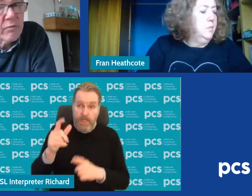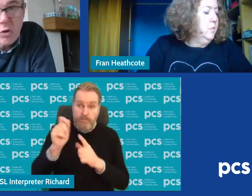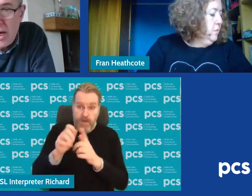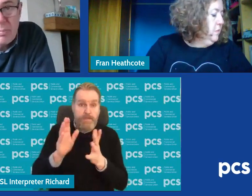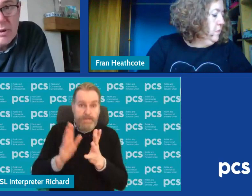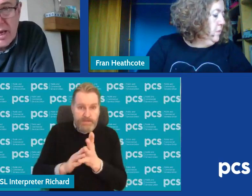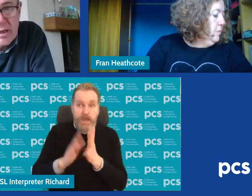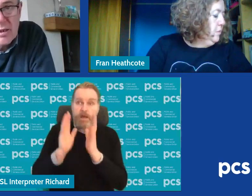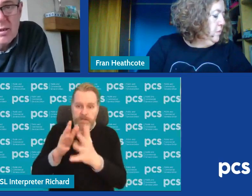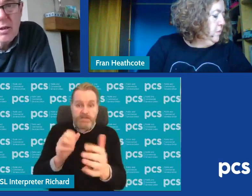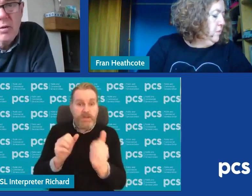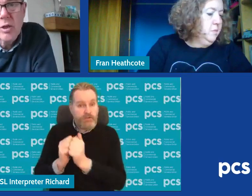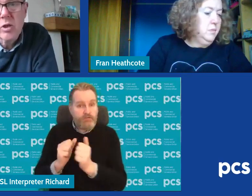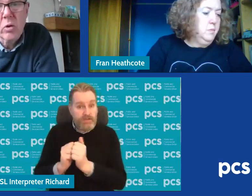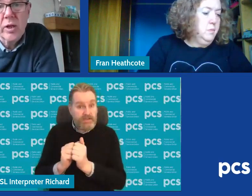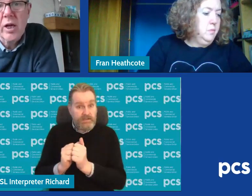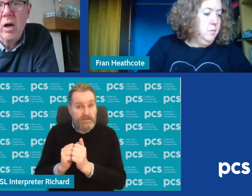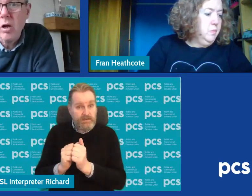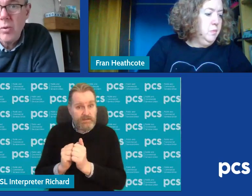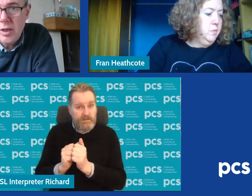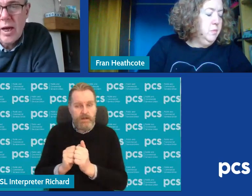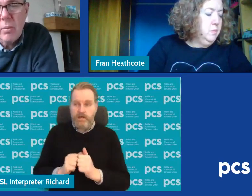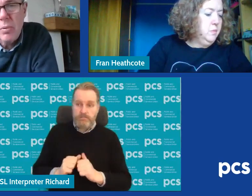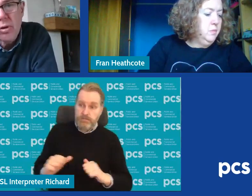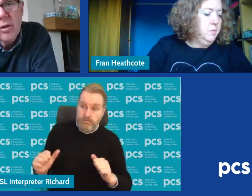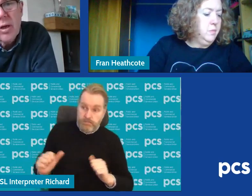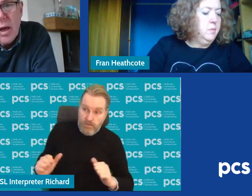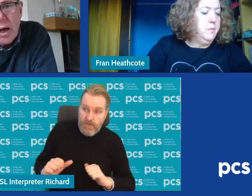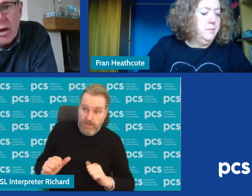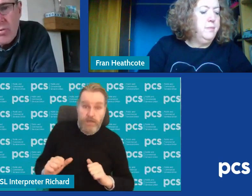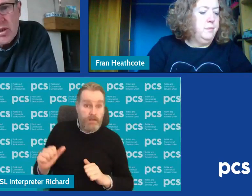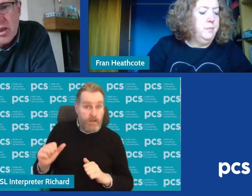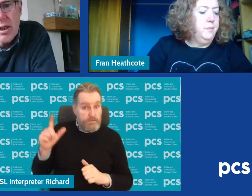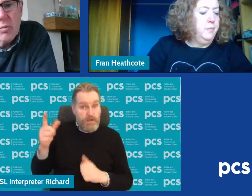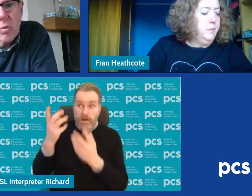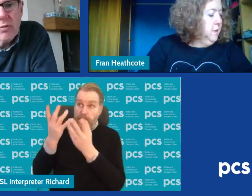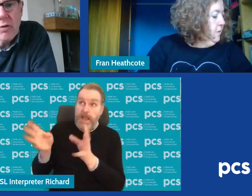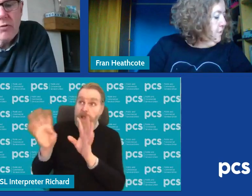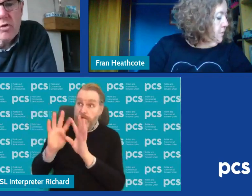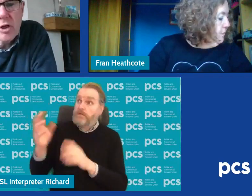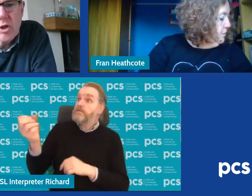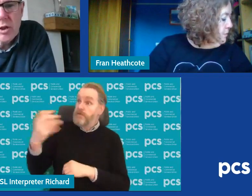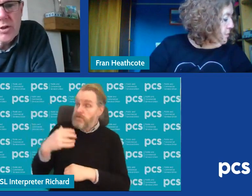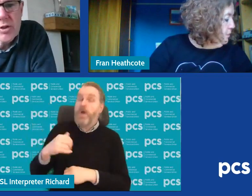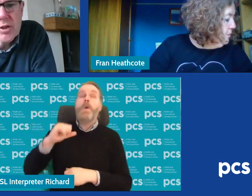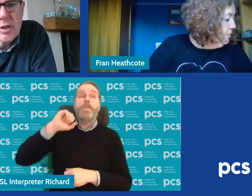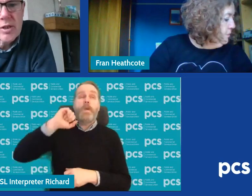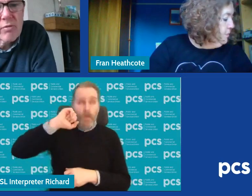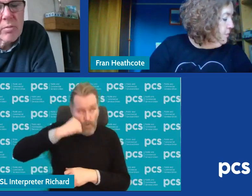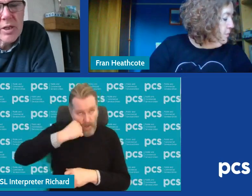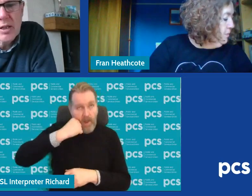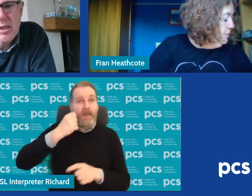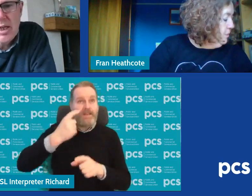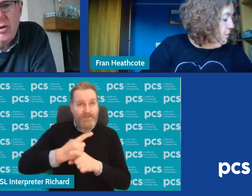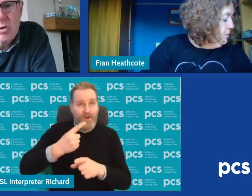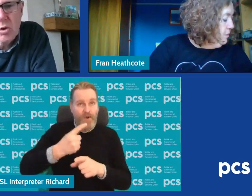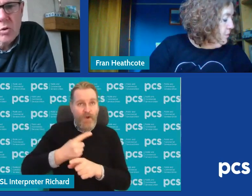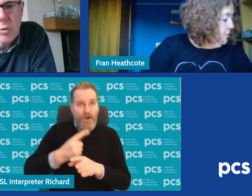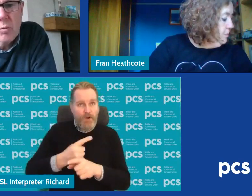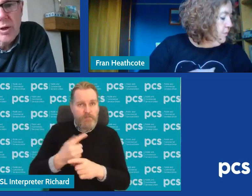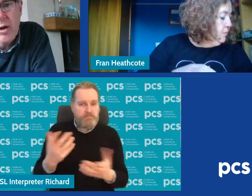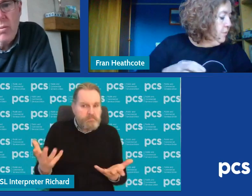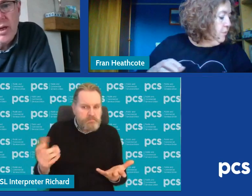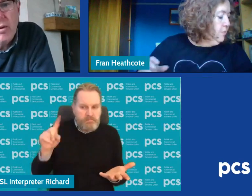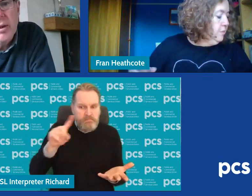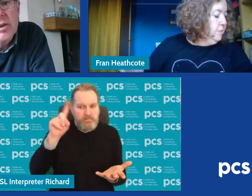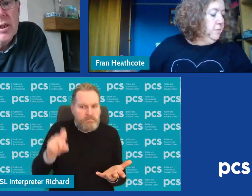they have not happened yet. We're told they are going to happen. And obviously, one of our frustrations is everybody else has had those talks.